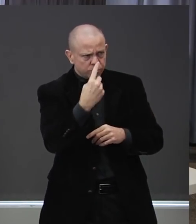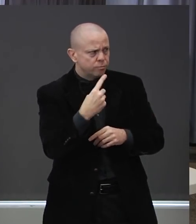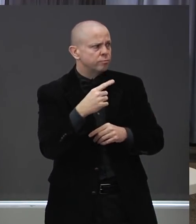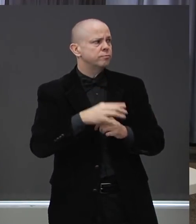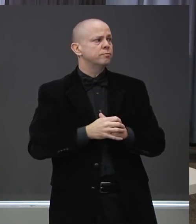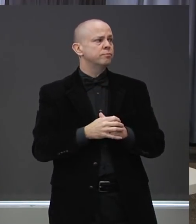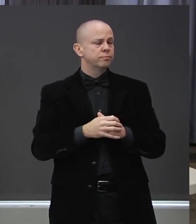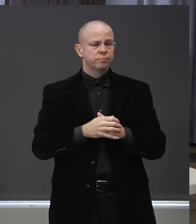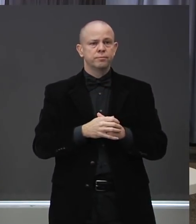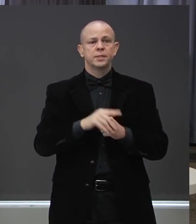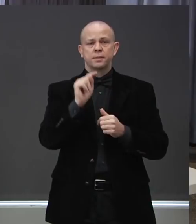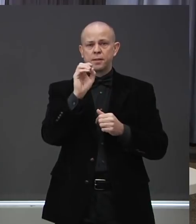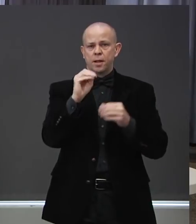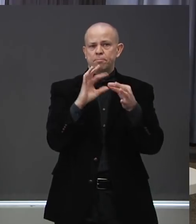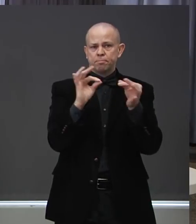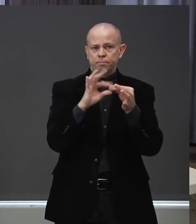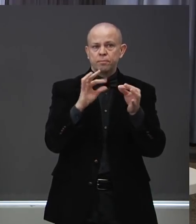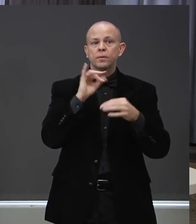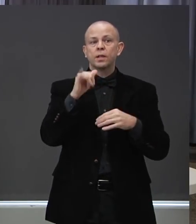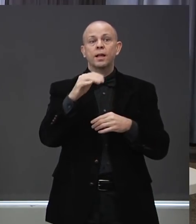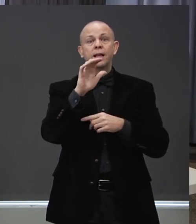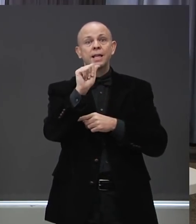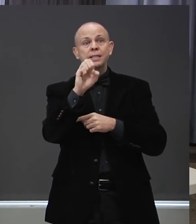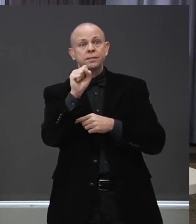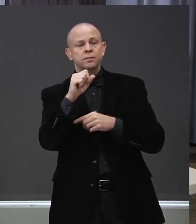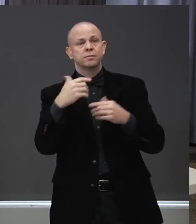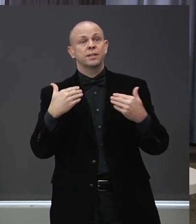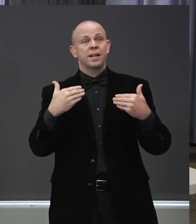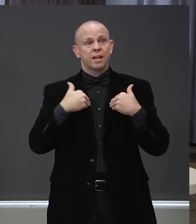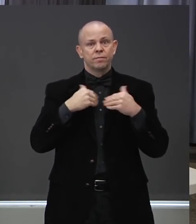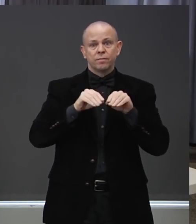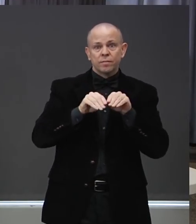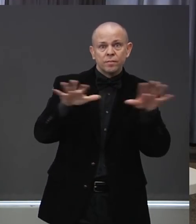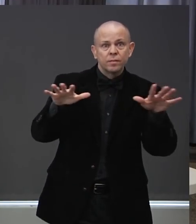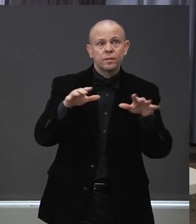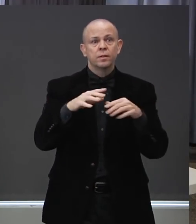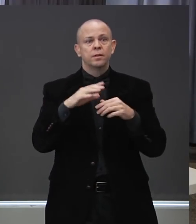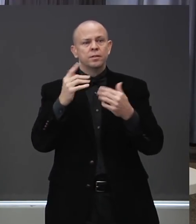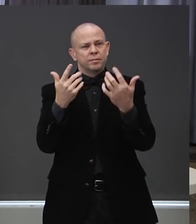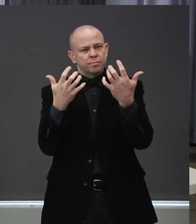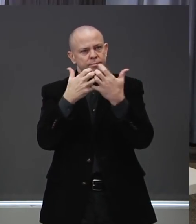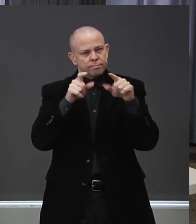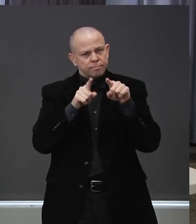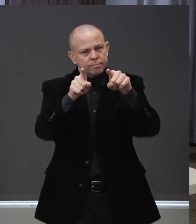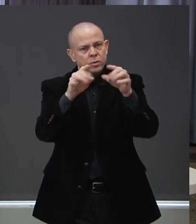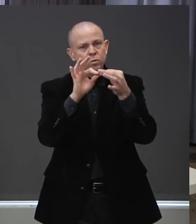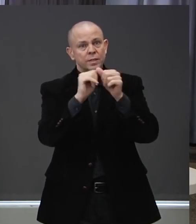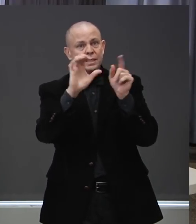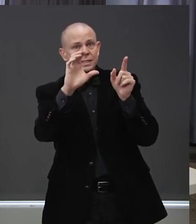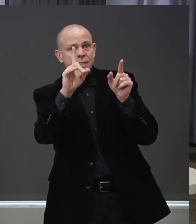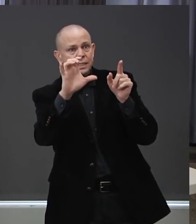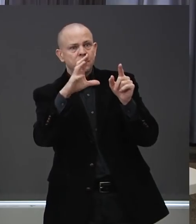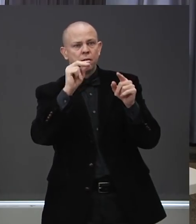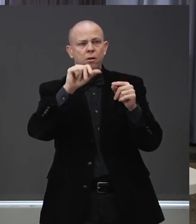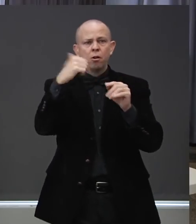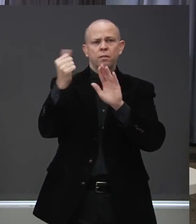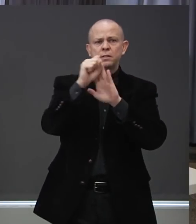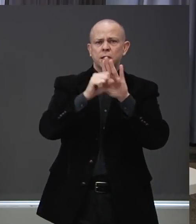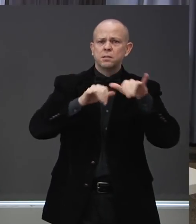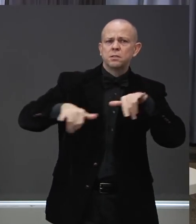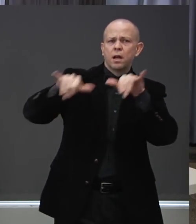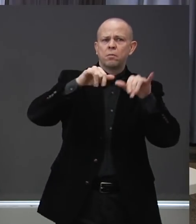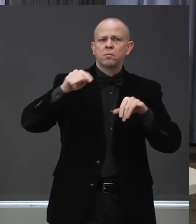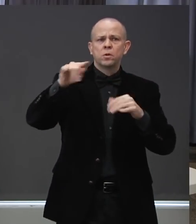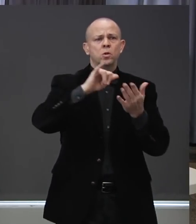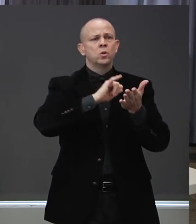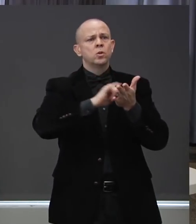for test positivity rates match those of CDC and many other states. New York City is obviously a